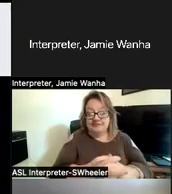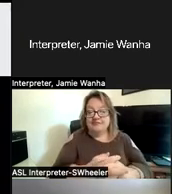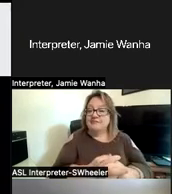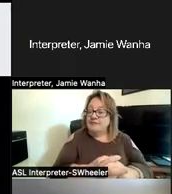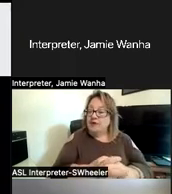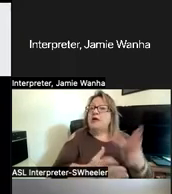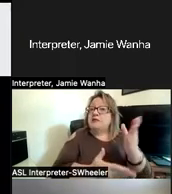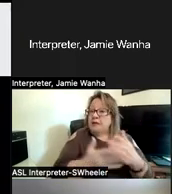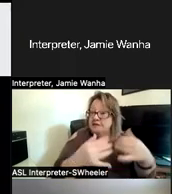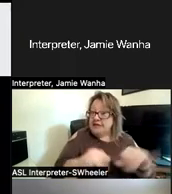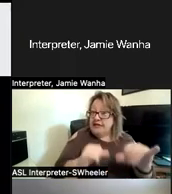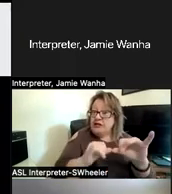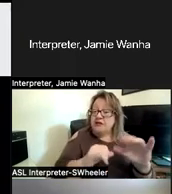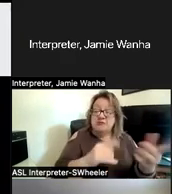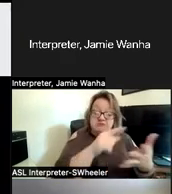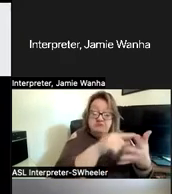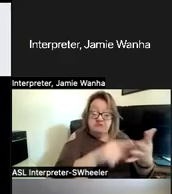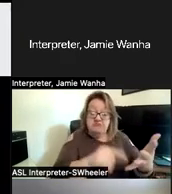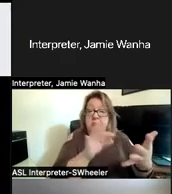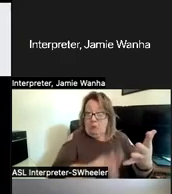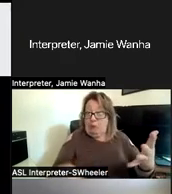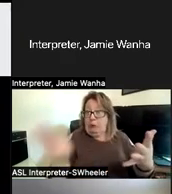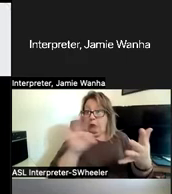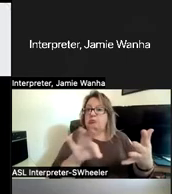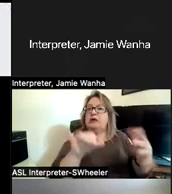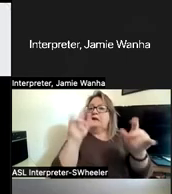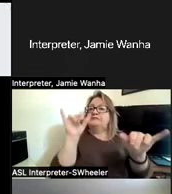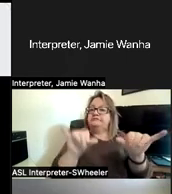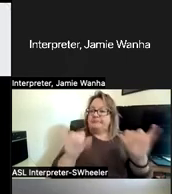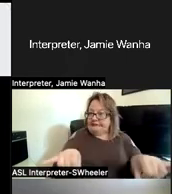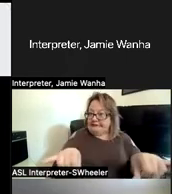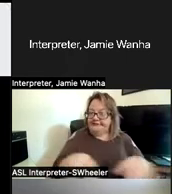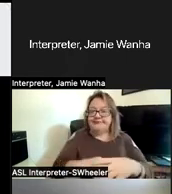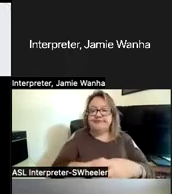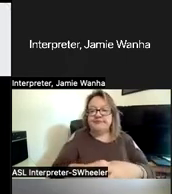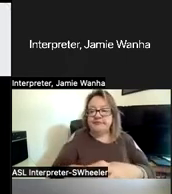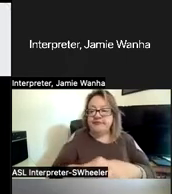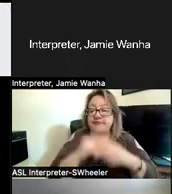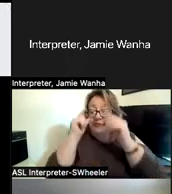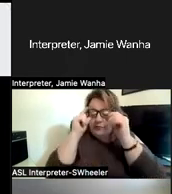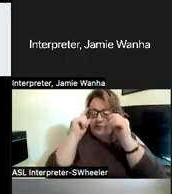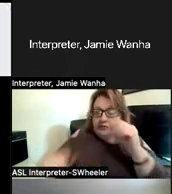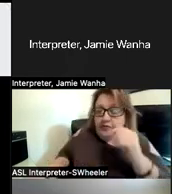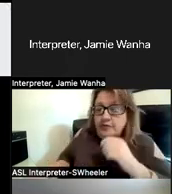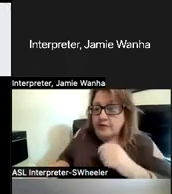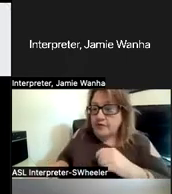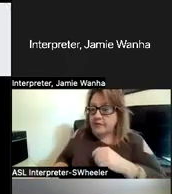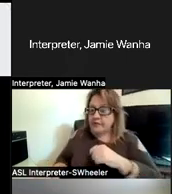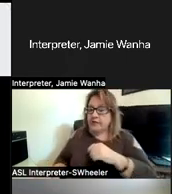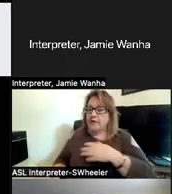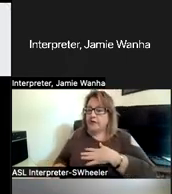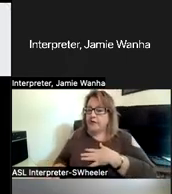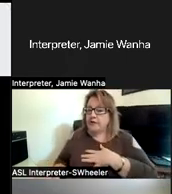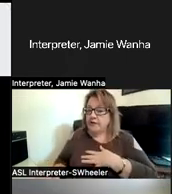essential characteristics that we believe should remain the same. So number one, is that the importance, the significance